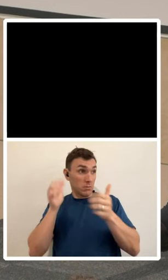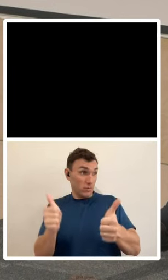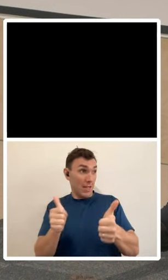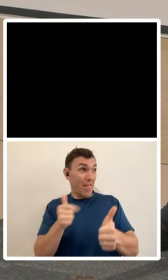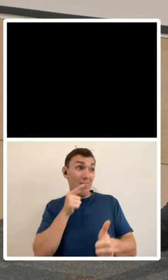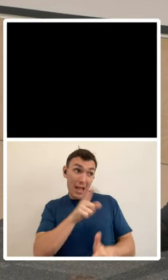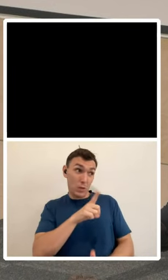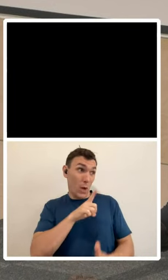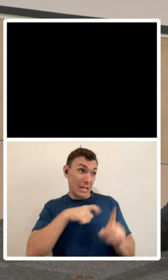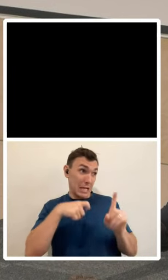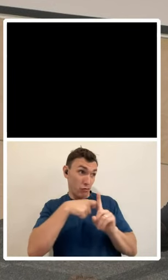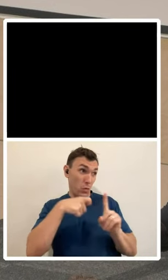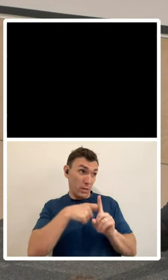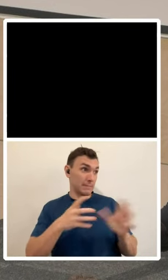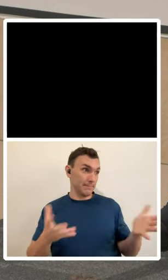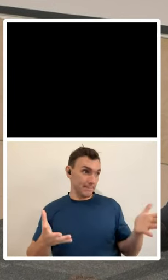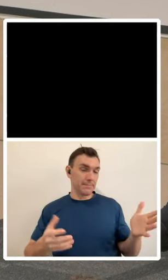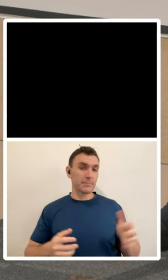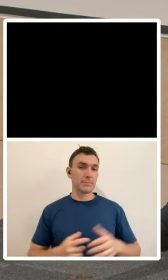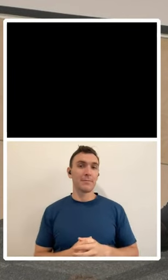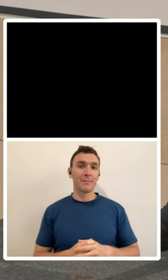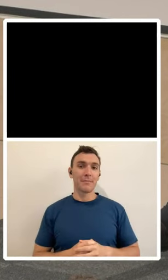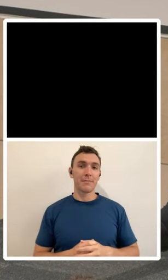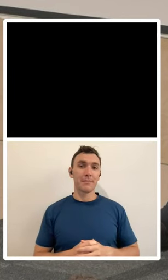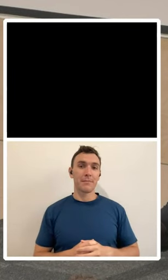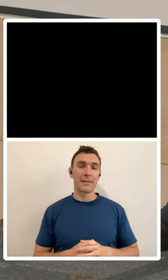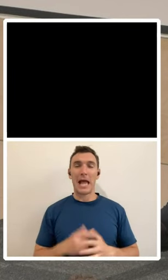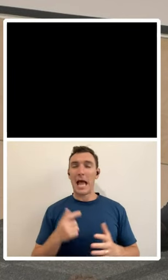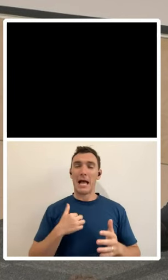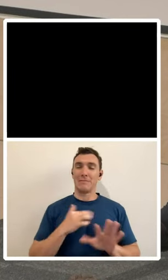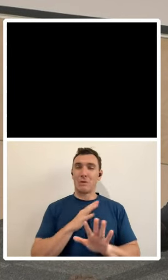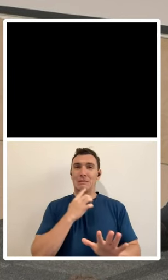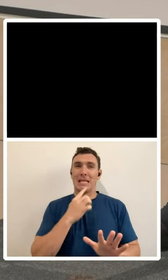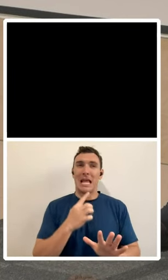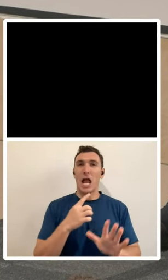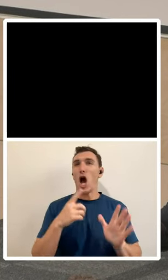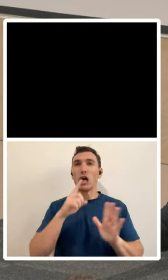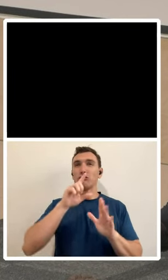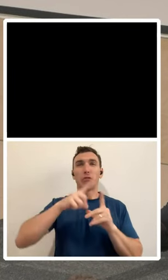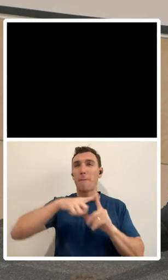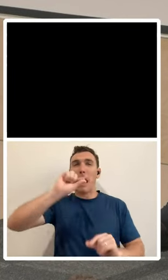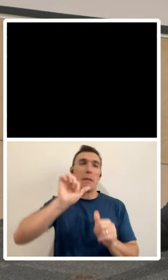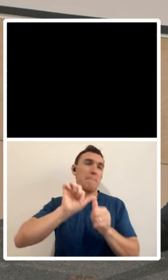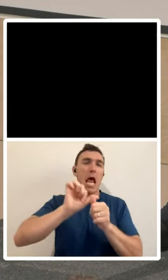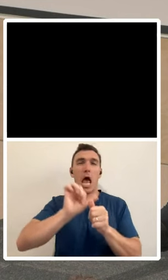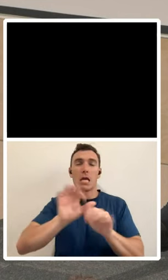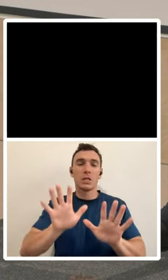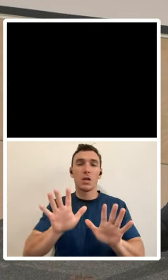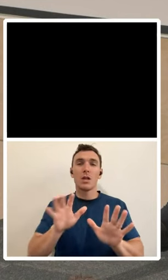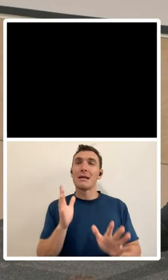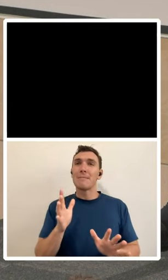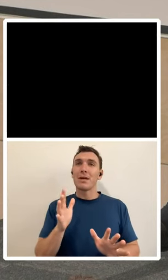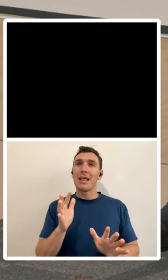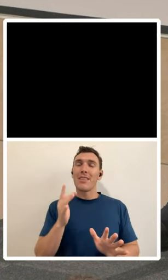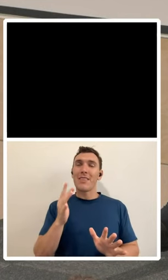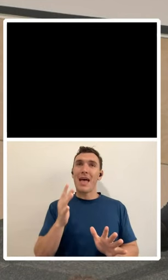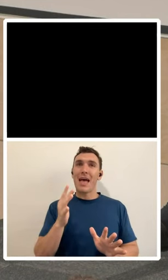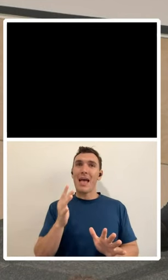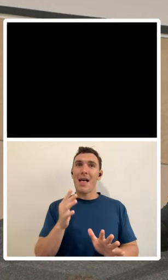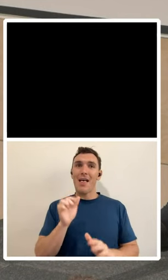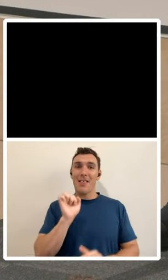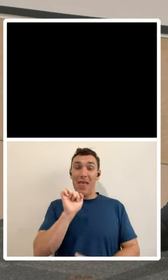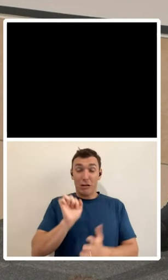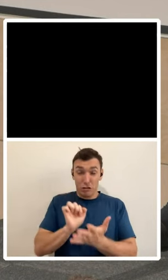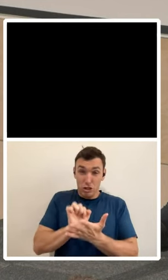different taste in the air about selfishness in that place. And I never realized until I went to